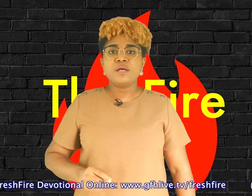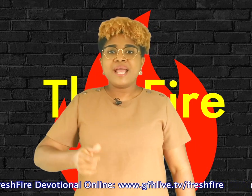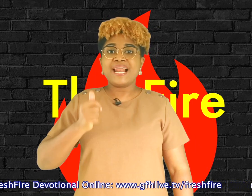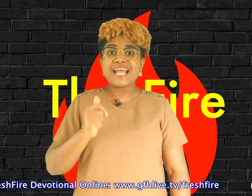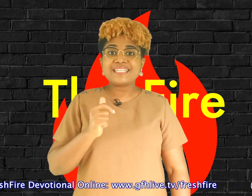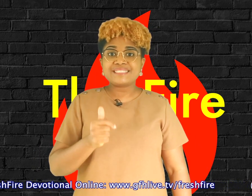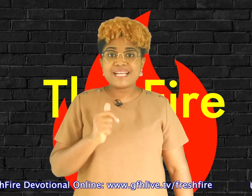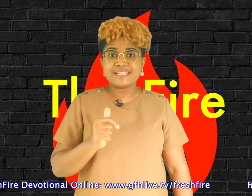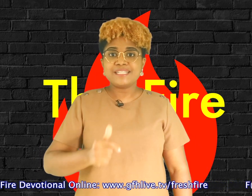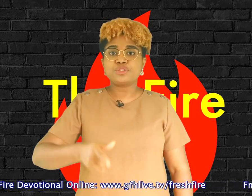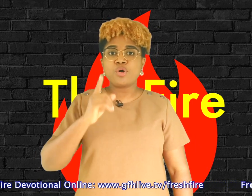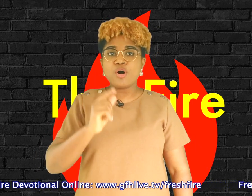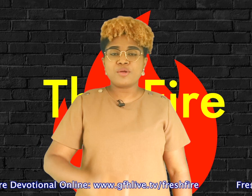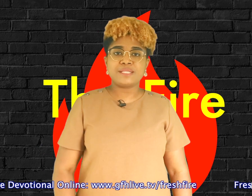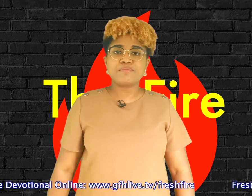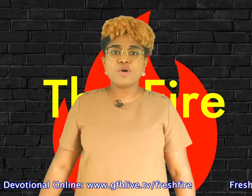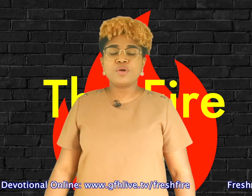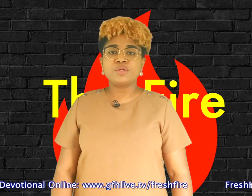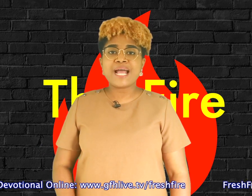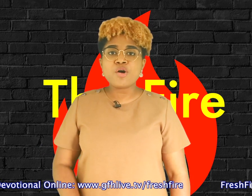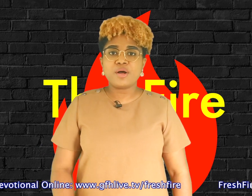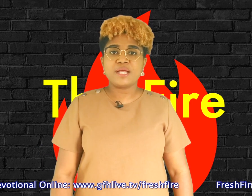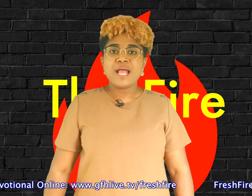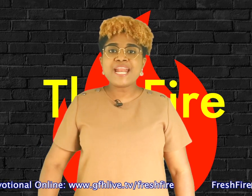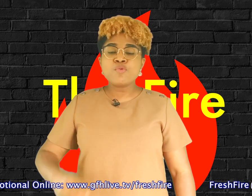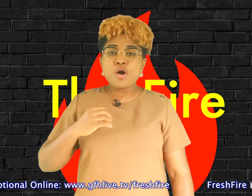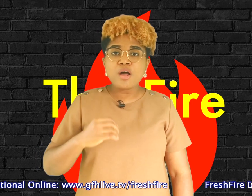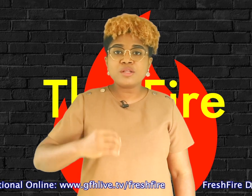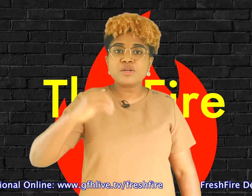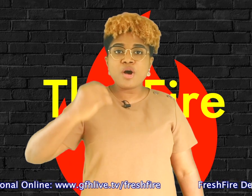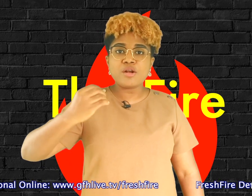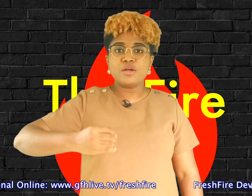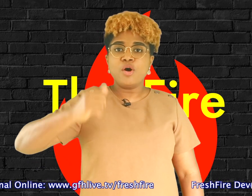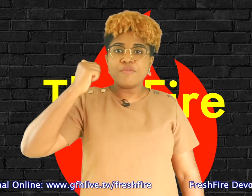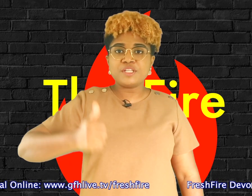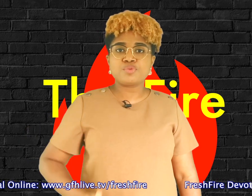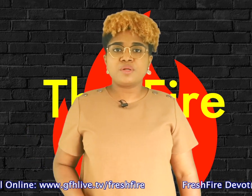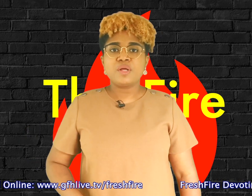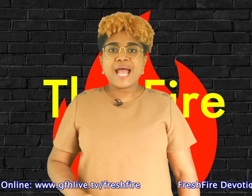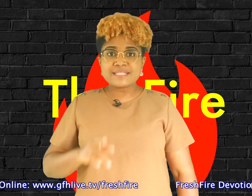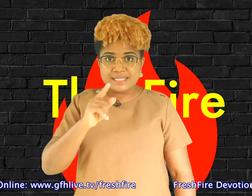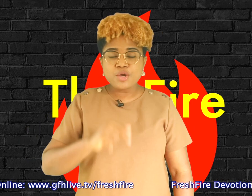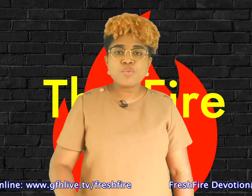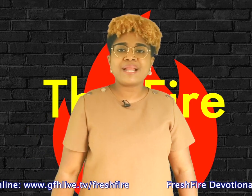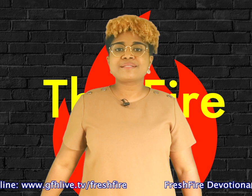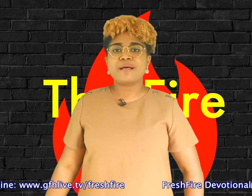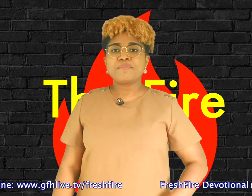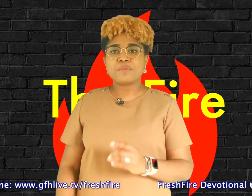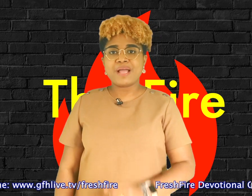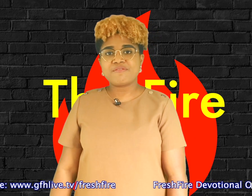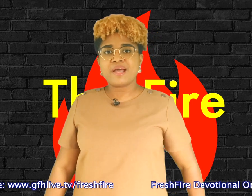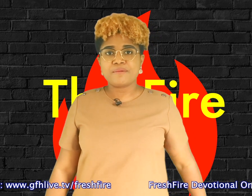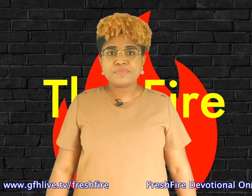God. Elijah said they should call on their God, and he will call on the God of Israel and see who will